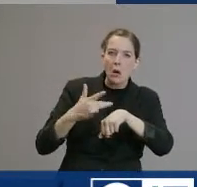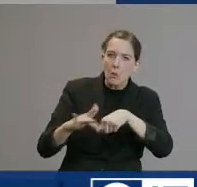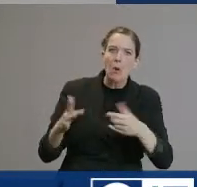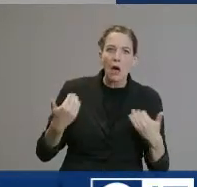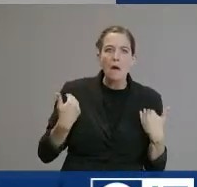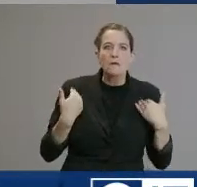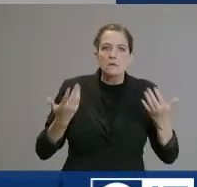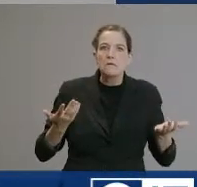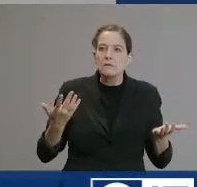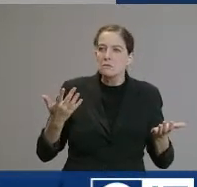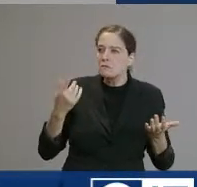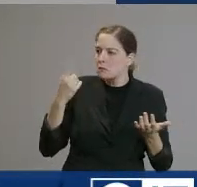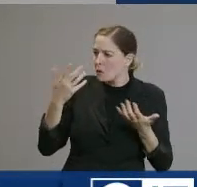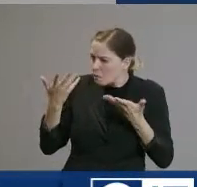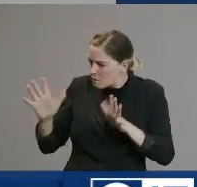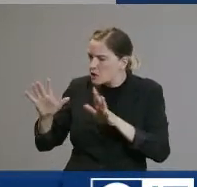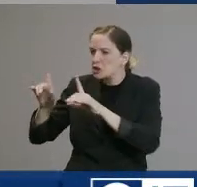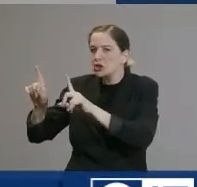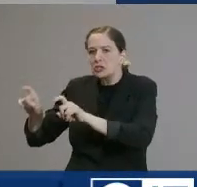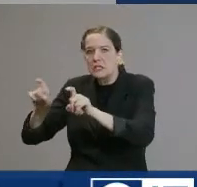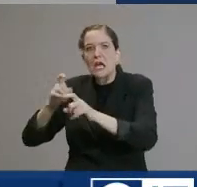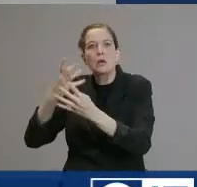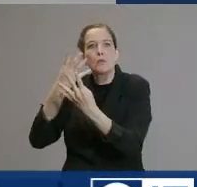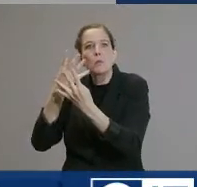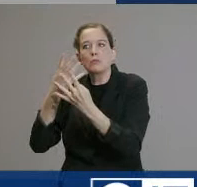Now, if you're curious, get the test.